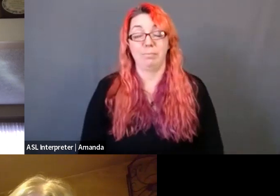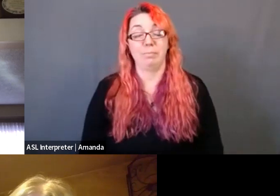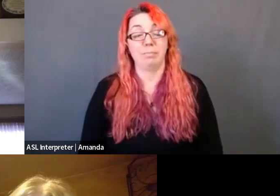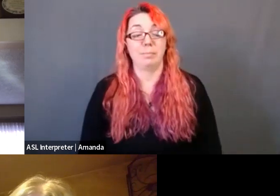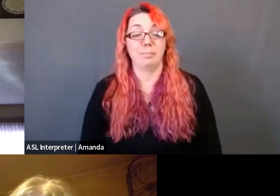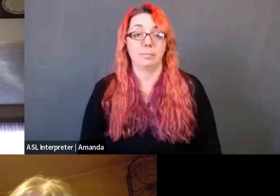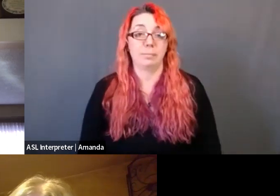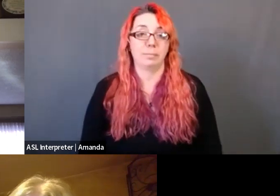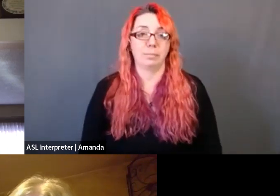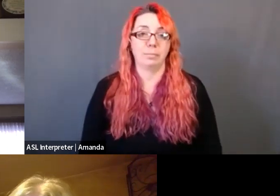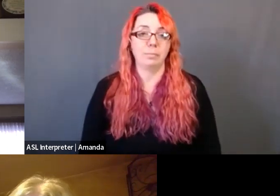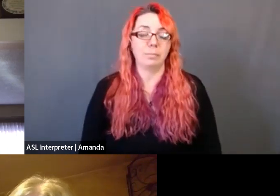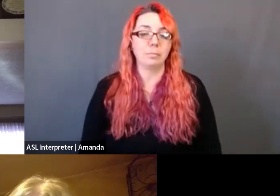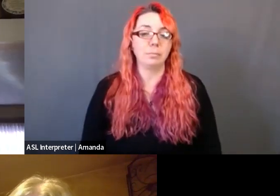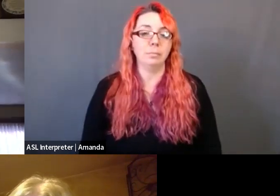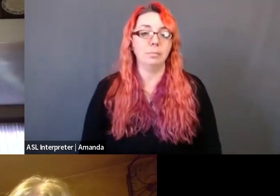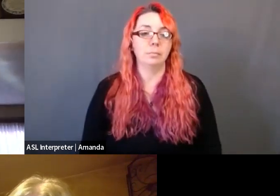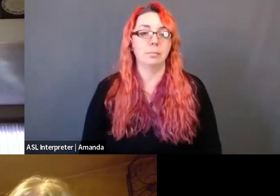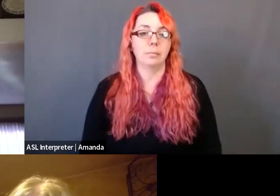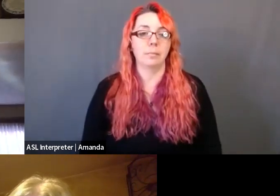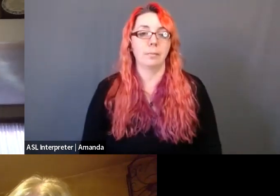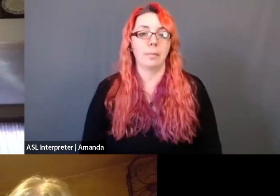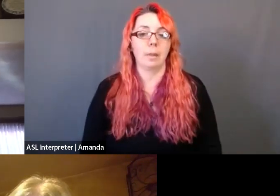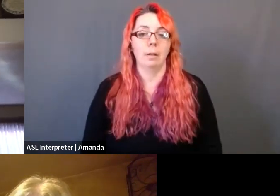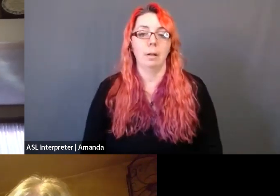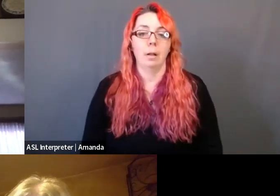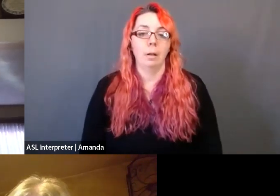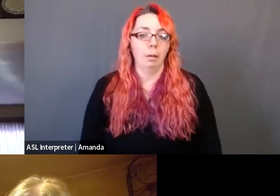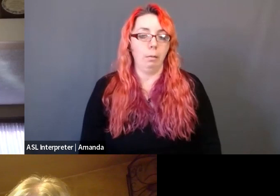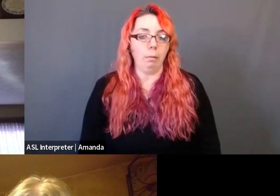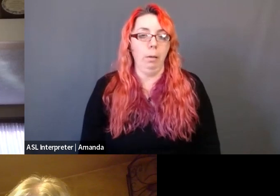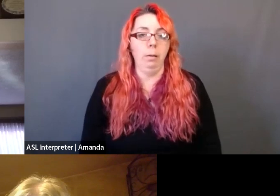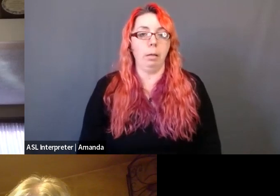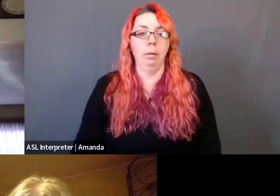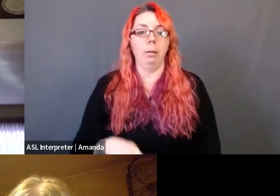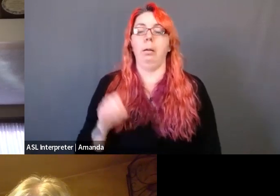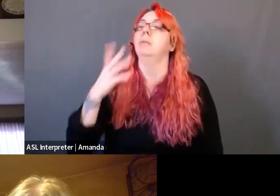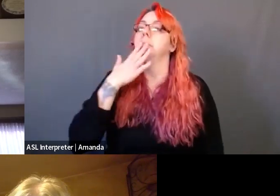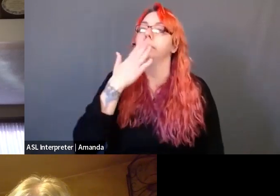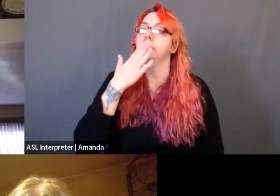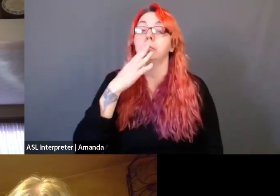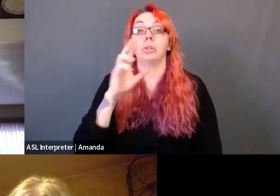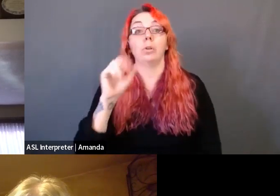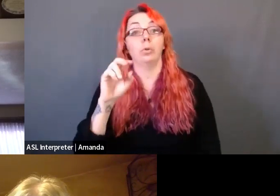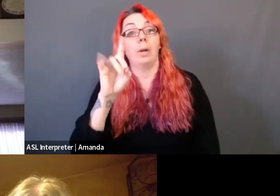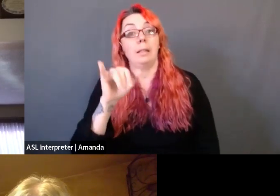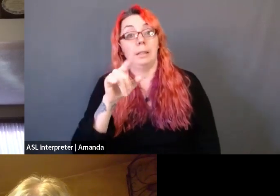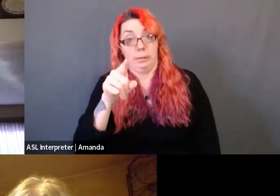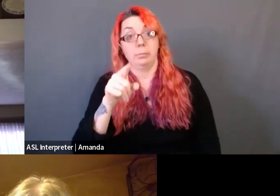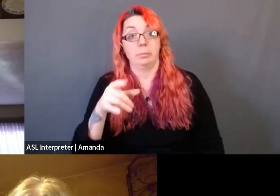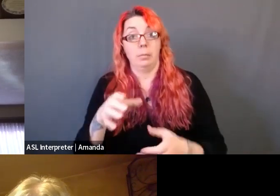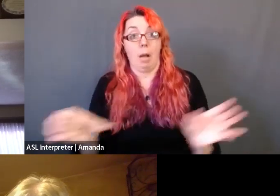And so wonder then, Randy, I know you'll sort of send people off and give them the time.